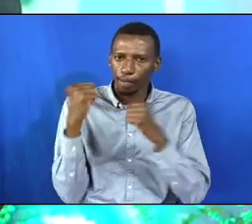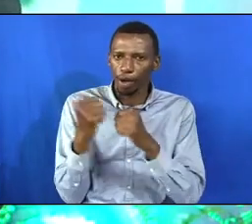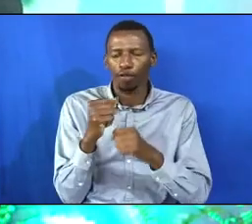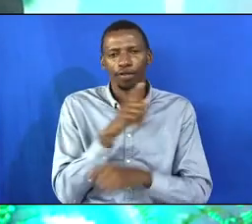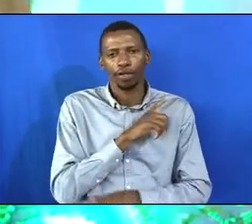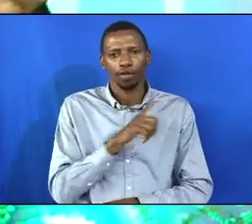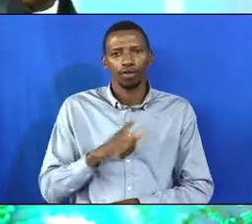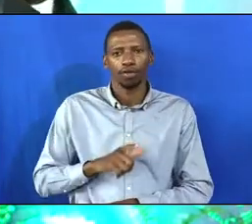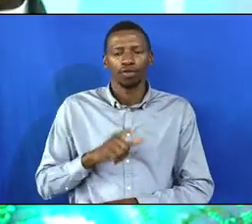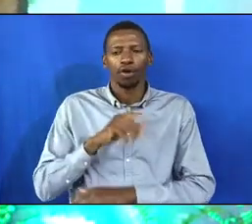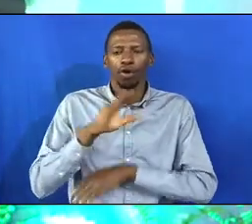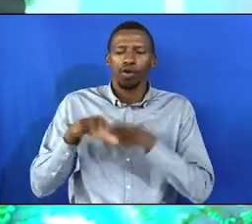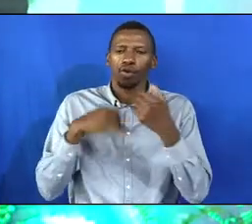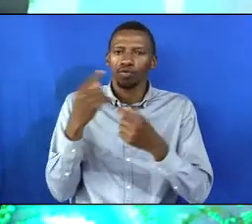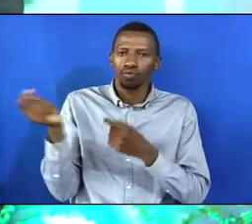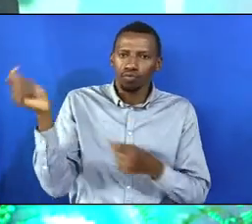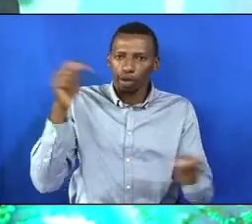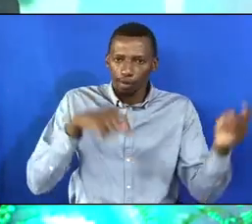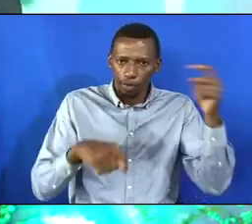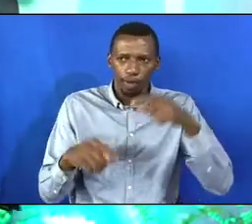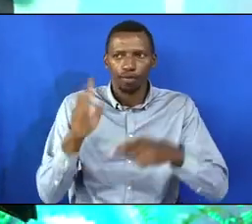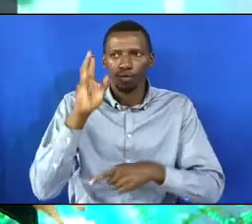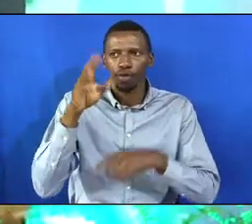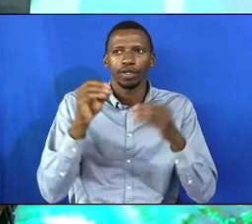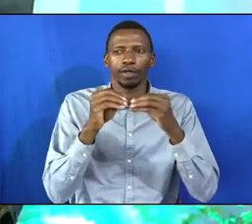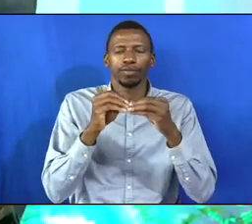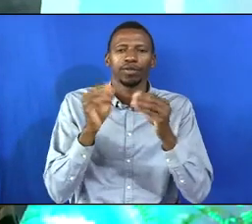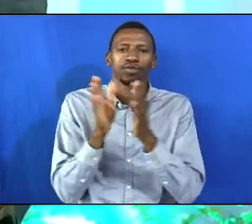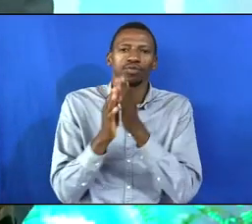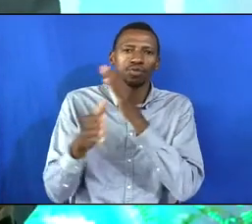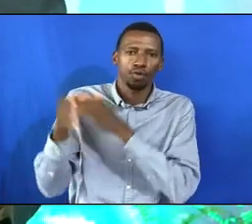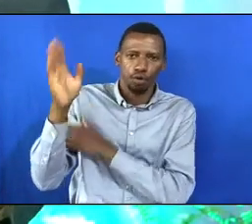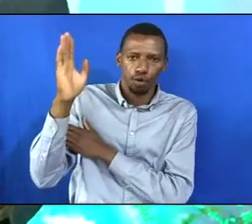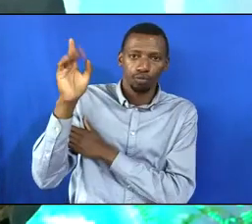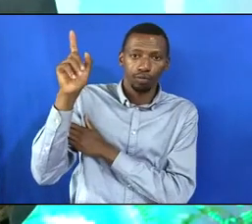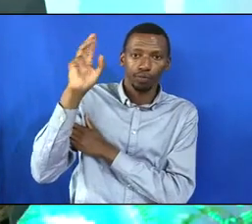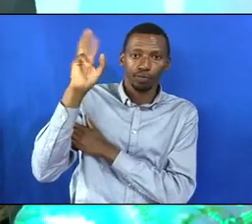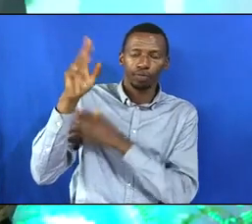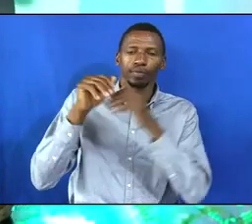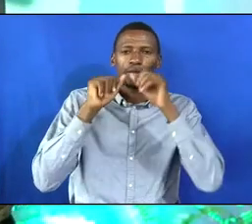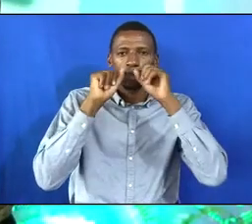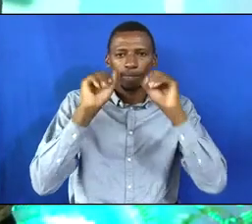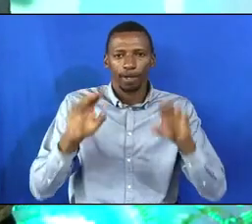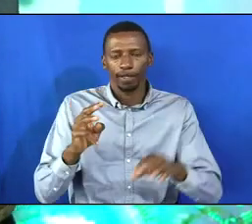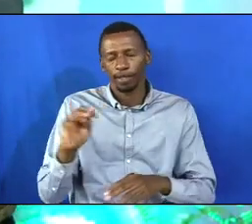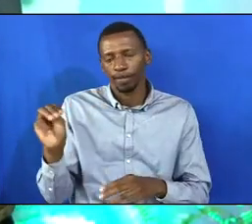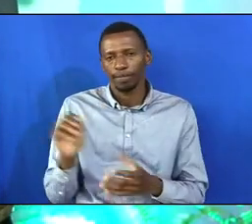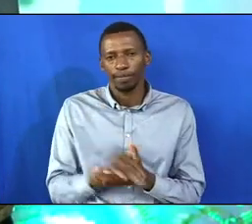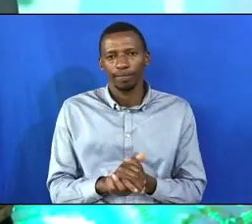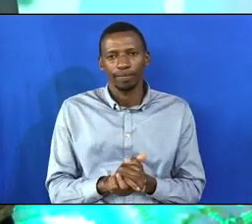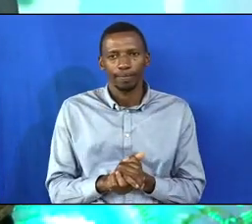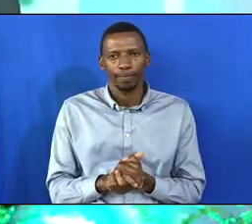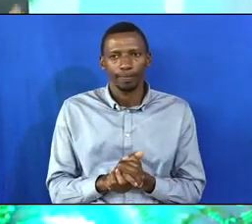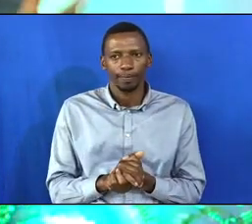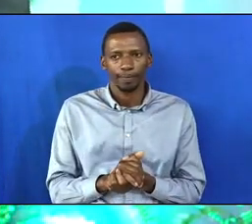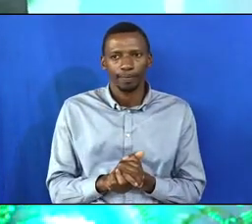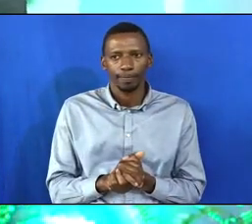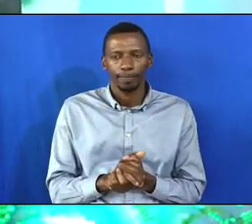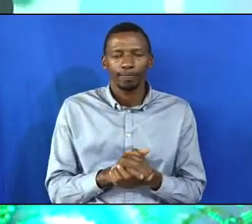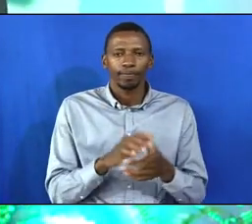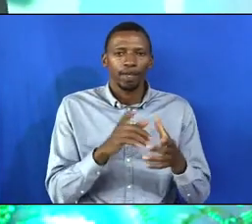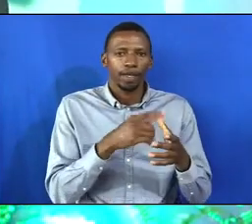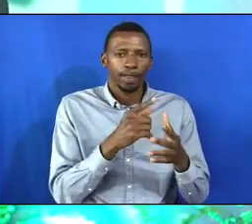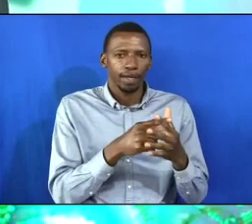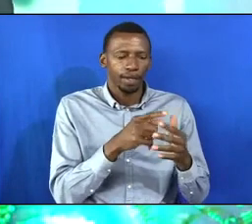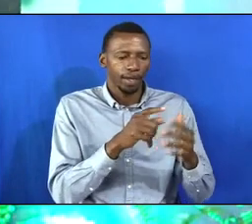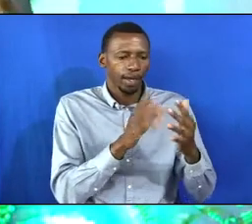come, they will meet with God, and God is going to bless them. Then, between 1